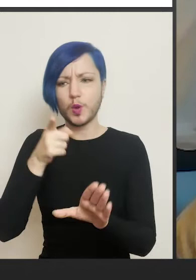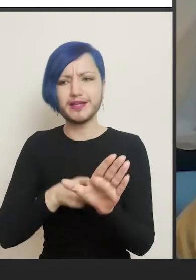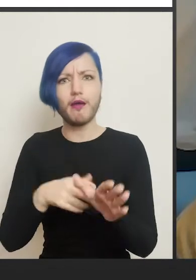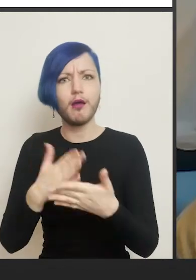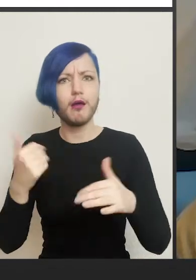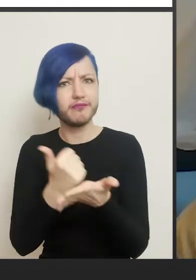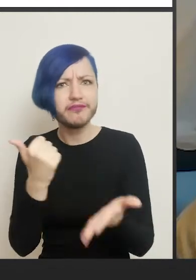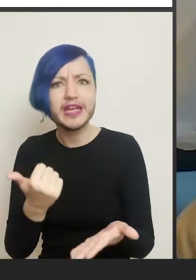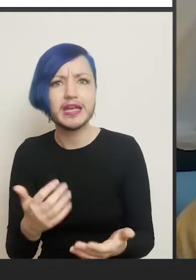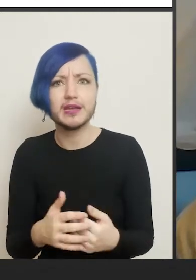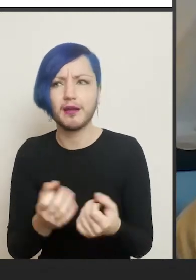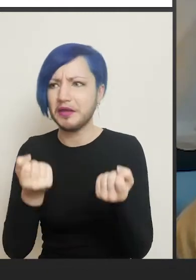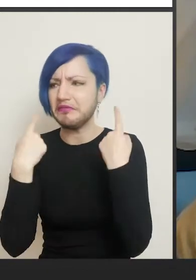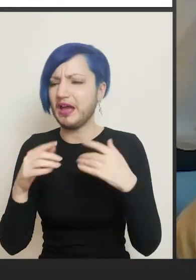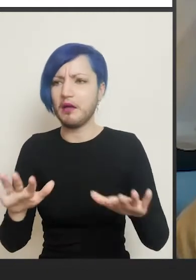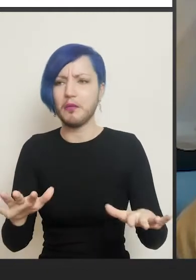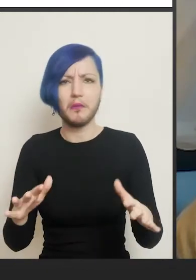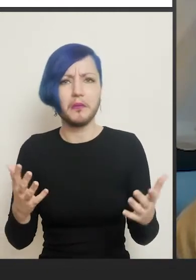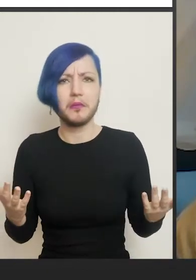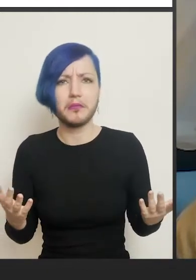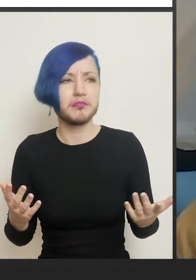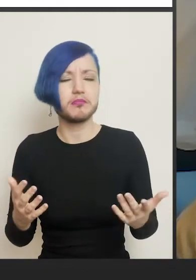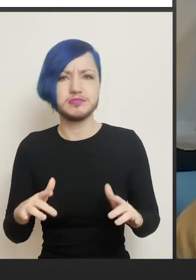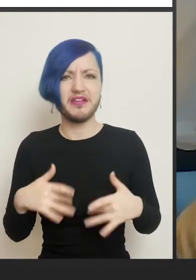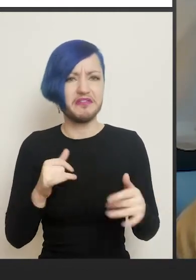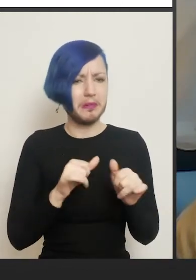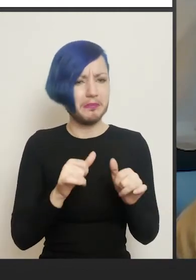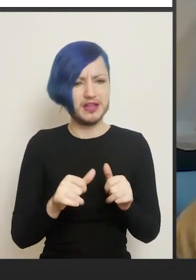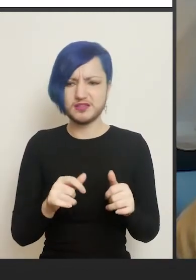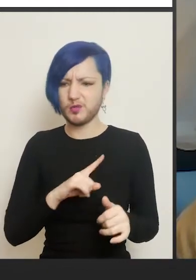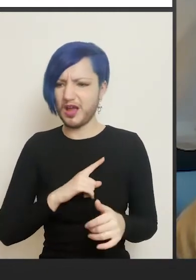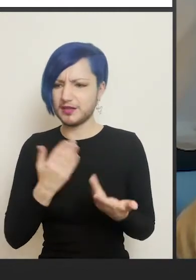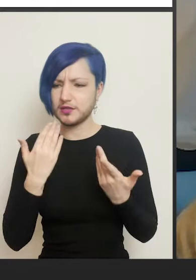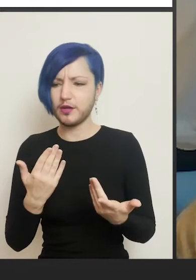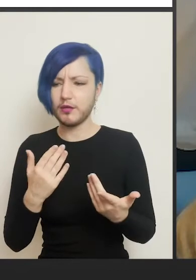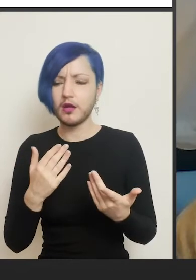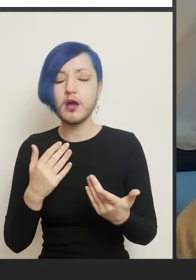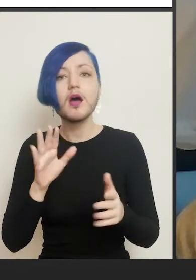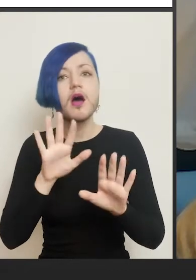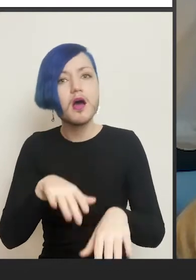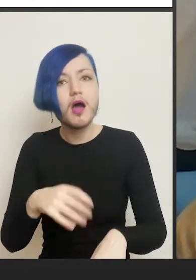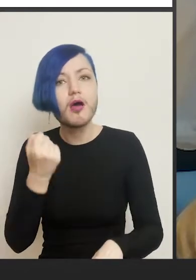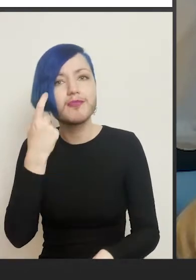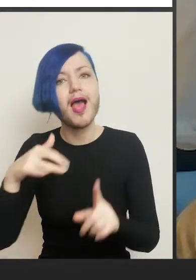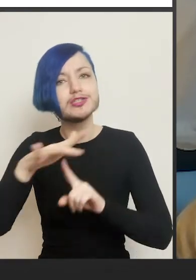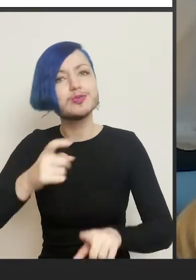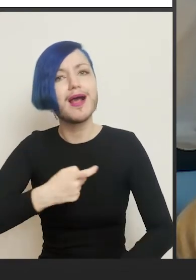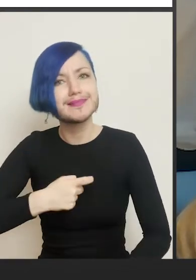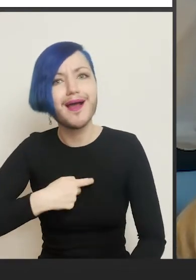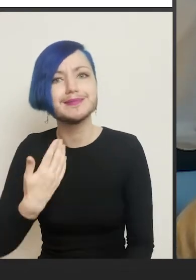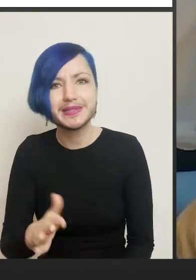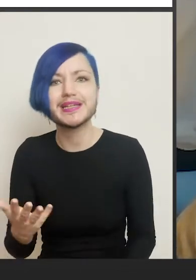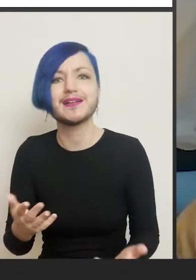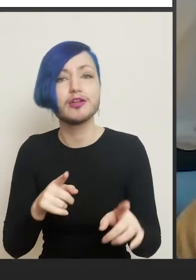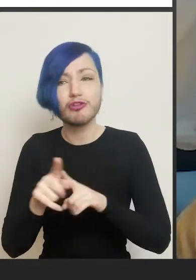year. People are sort of complaining, I don't understand why it's been so much better, and realizing how much social anxiety they've actually had